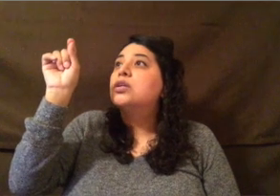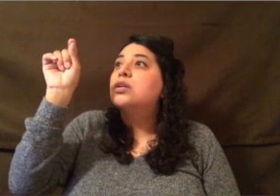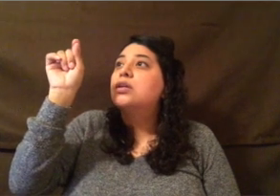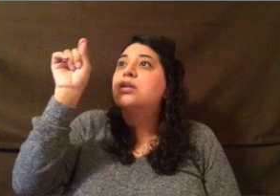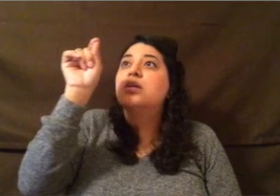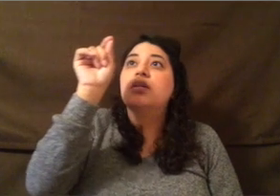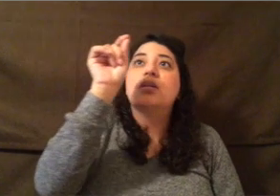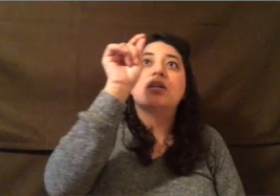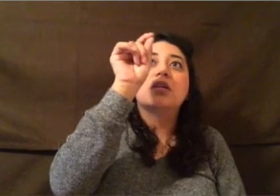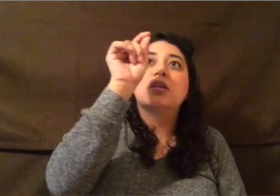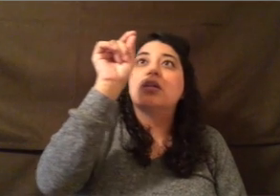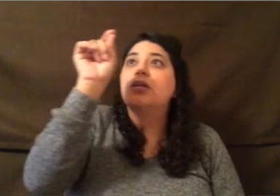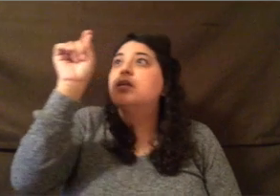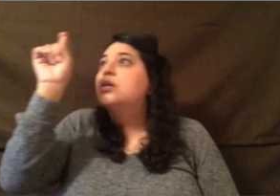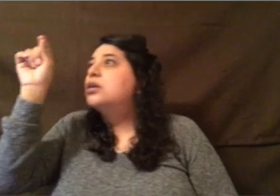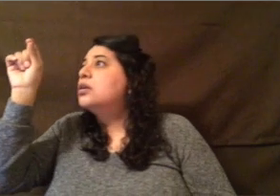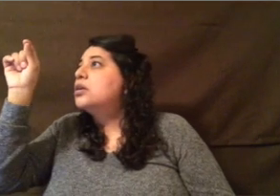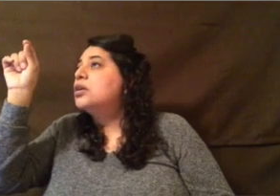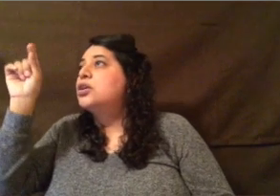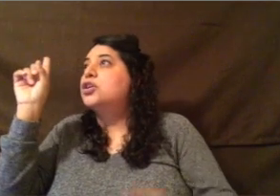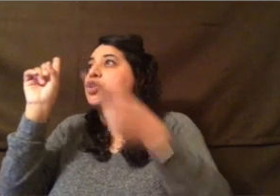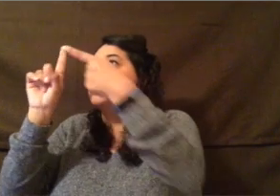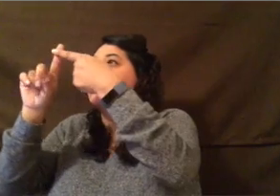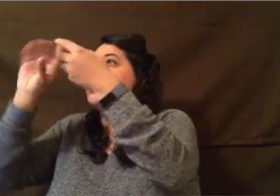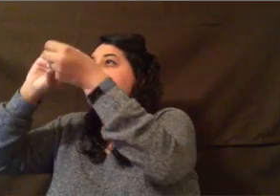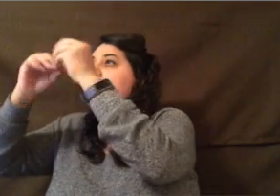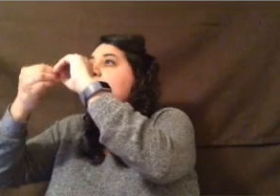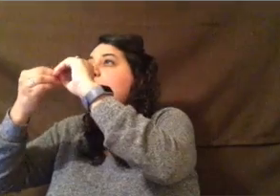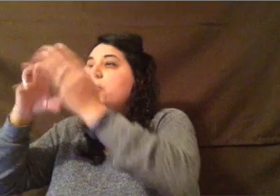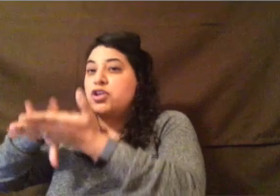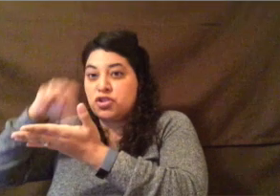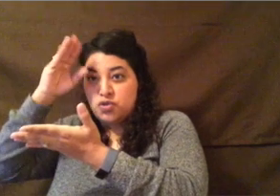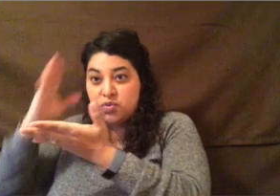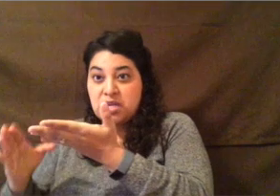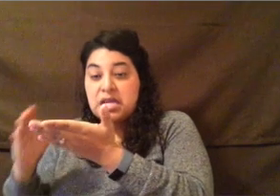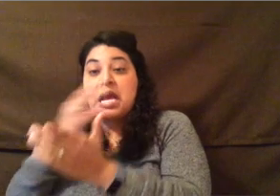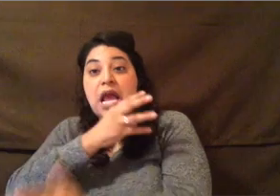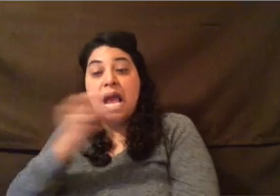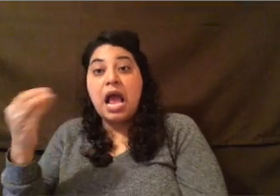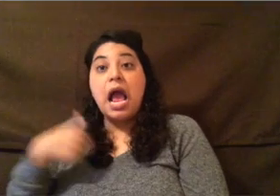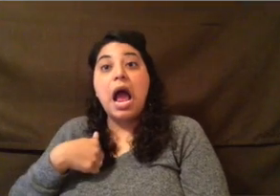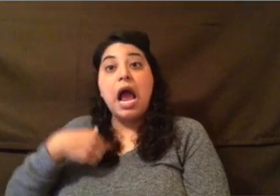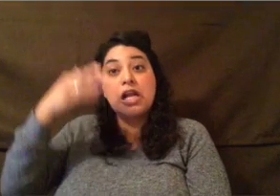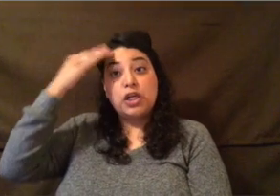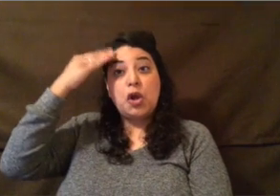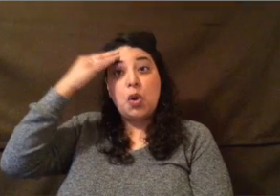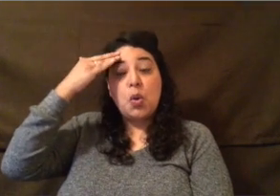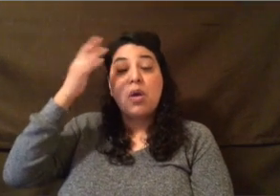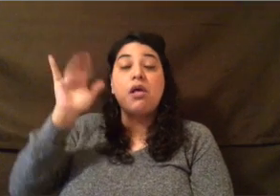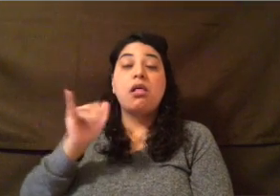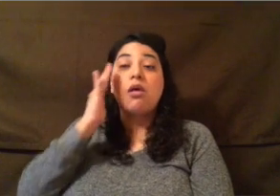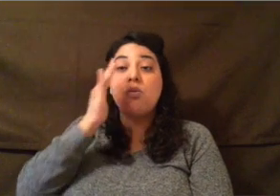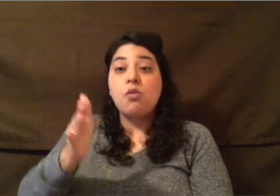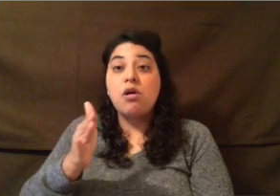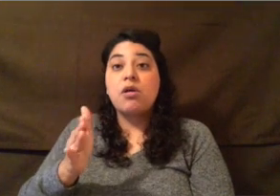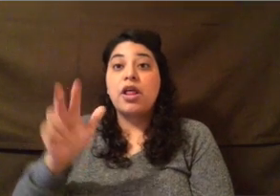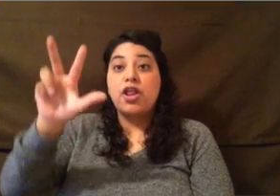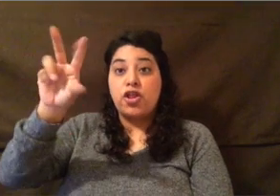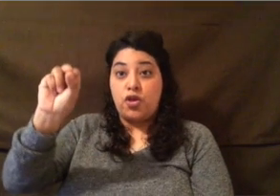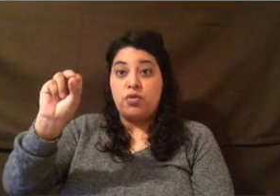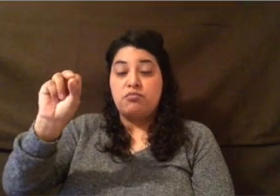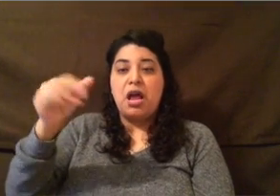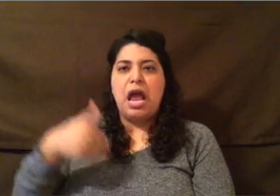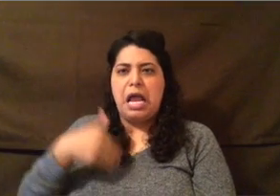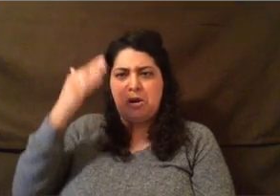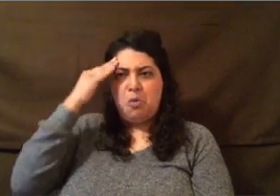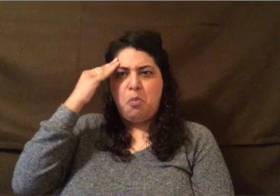line to my number of students. And I know that that's going to be 30.